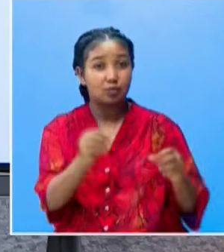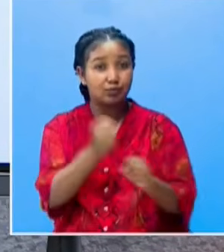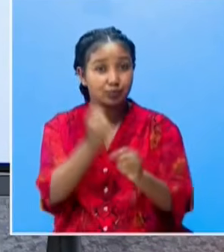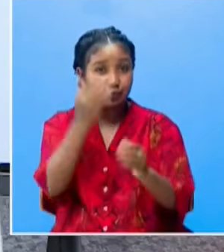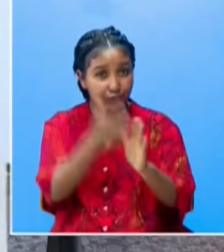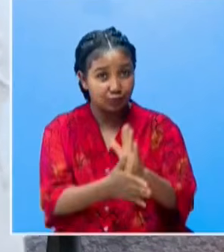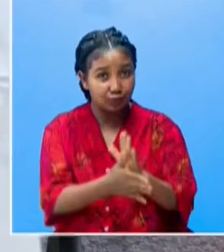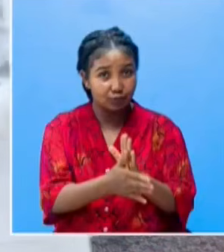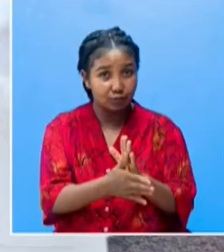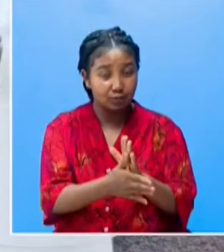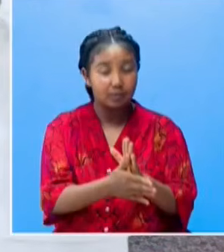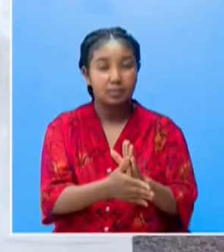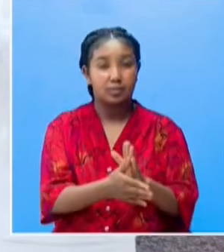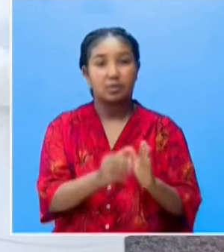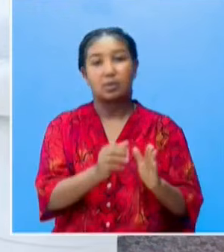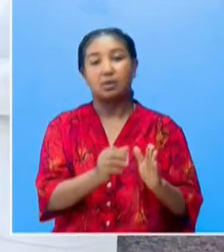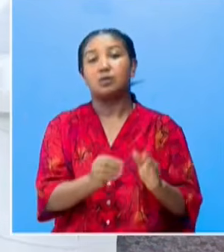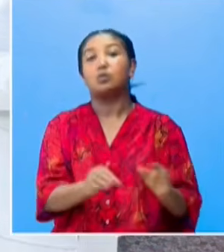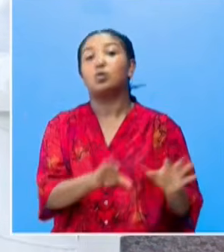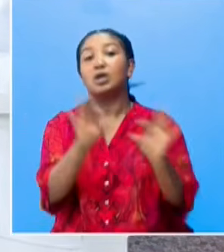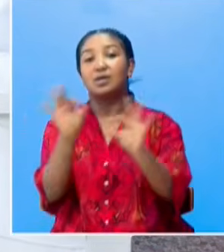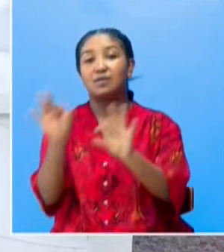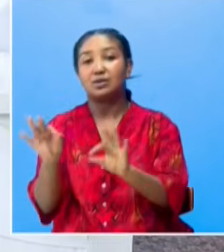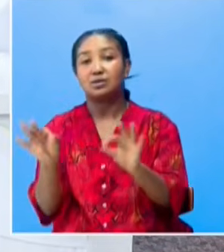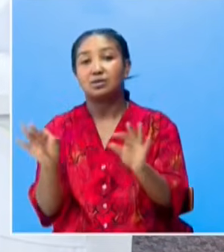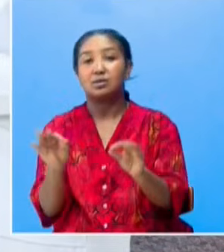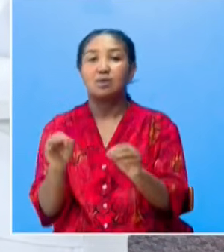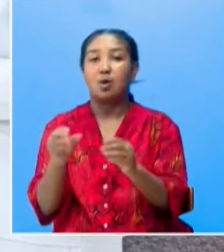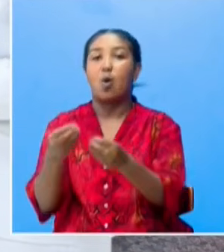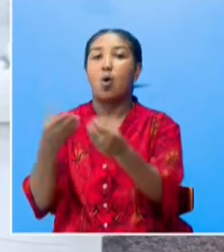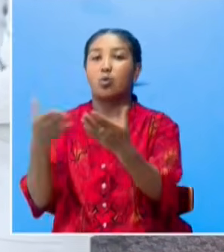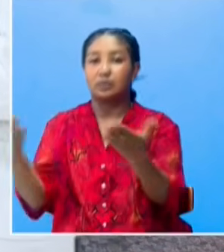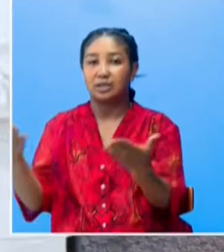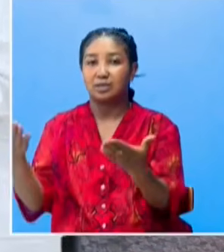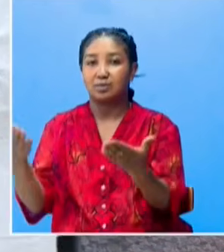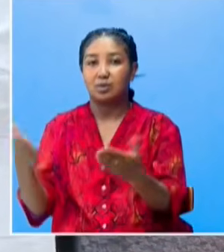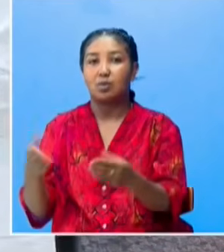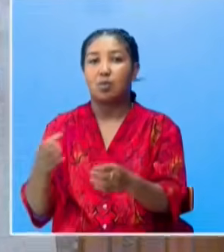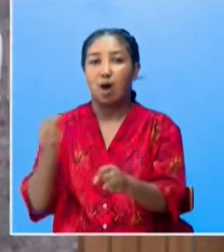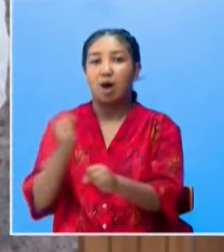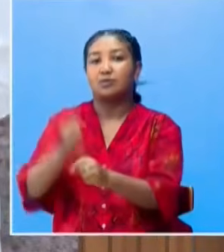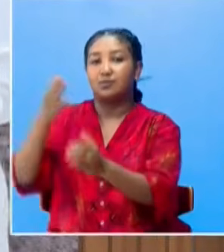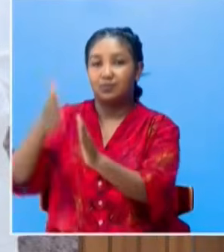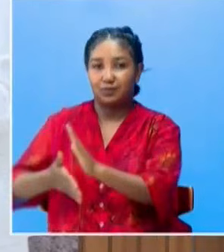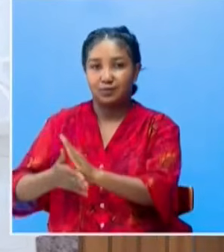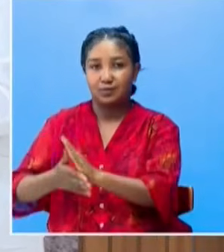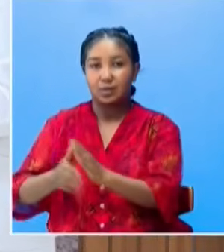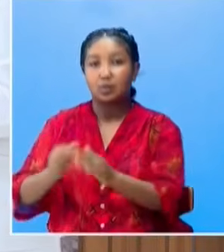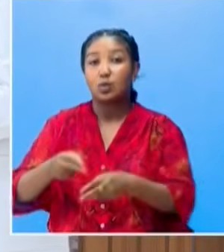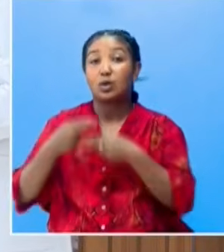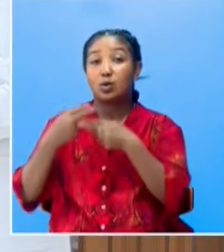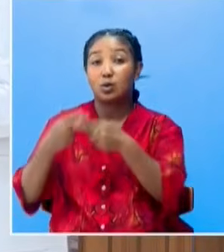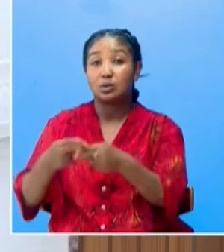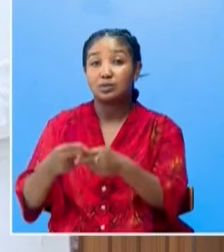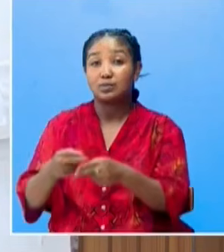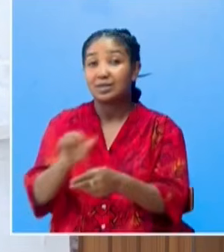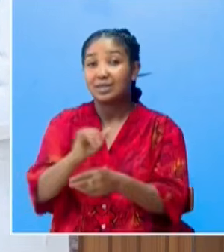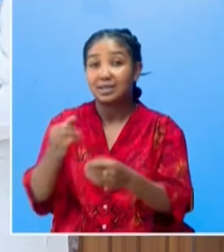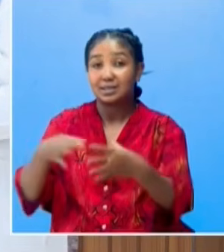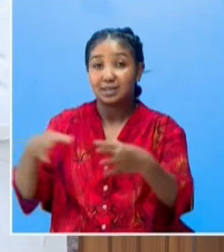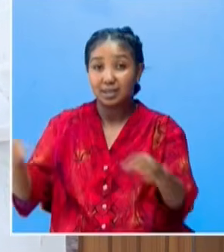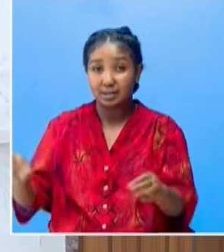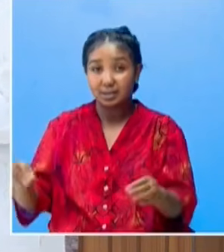of the action, to the reverse, it is the object which is the doer of the action, then we call such sentences